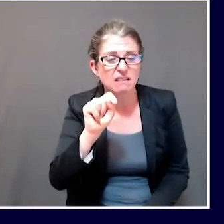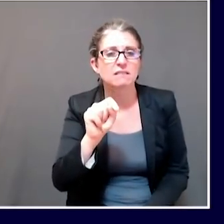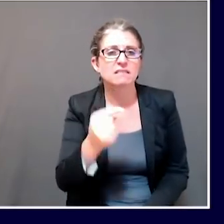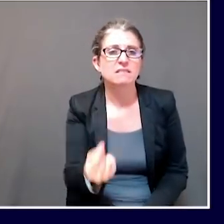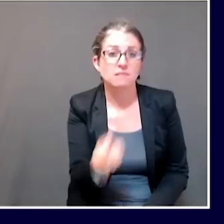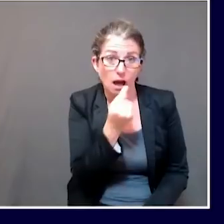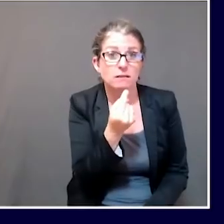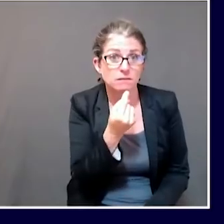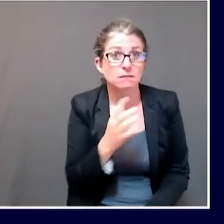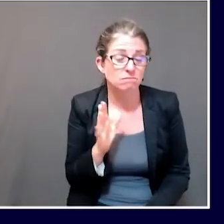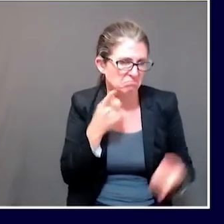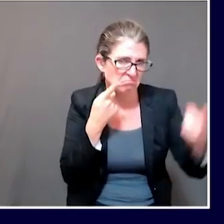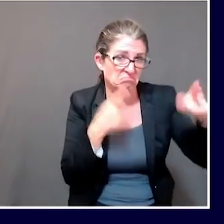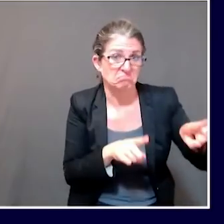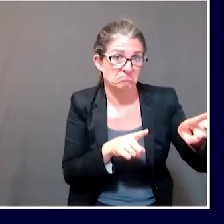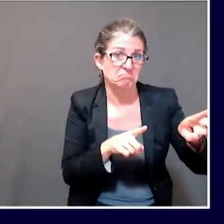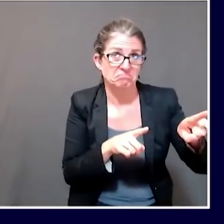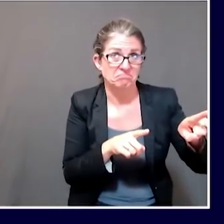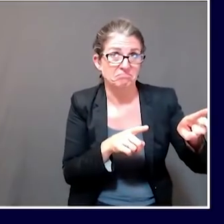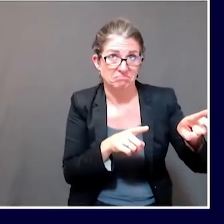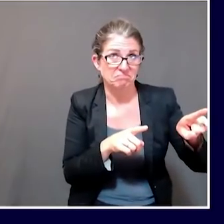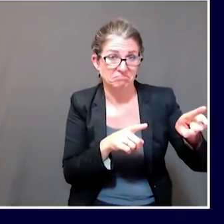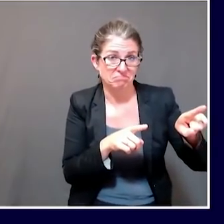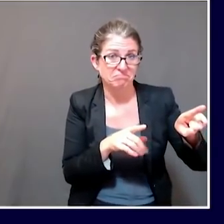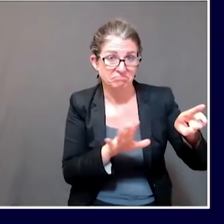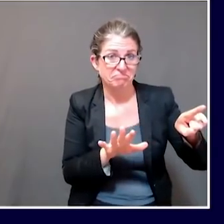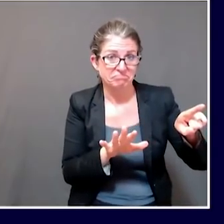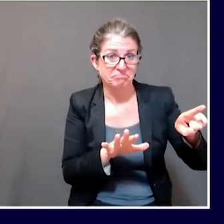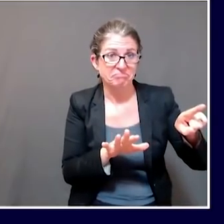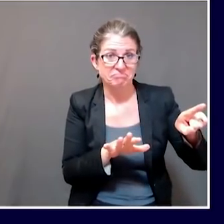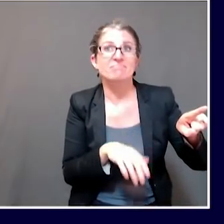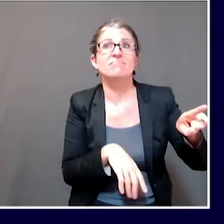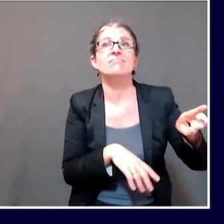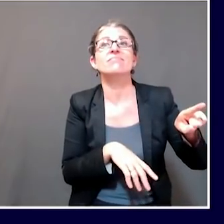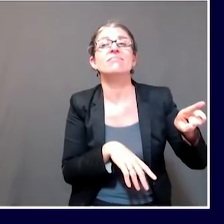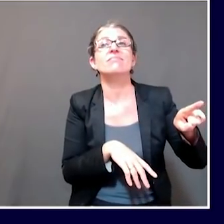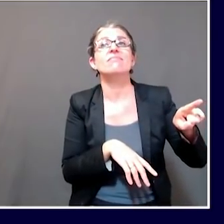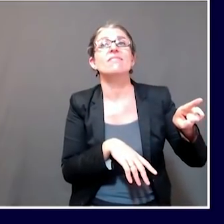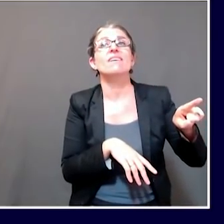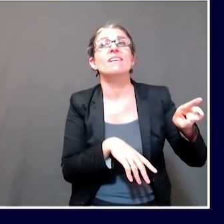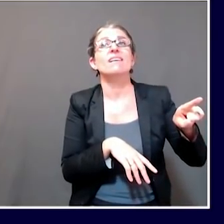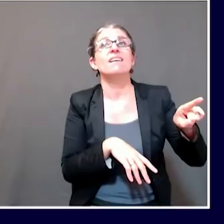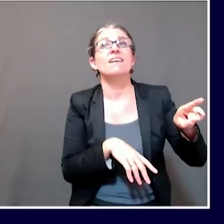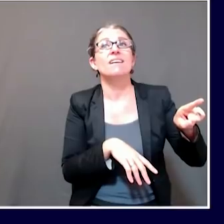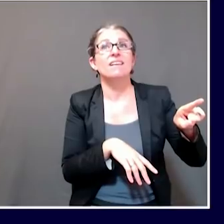Two largely unrelated things. If we're looking at these increasing rates of